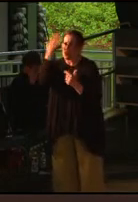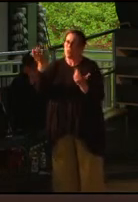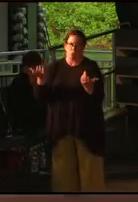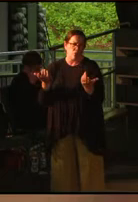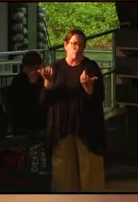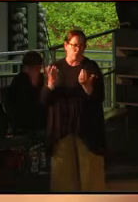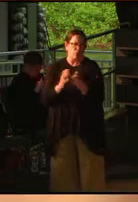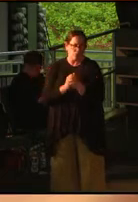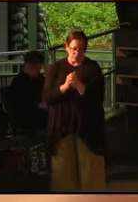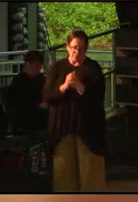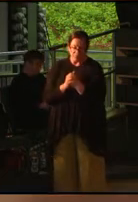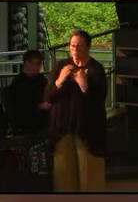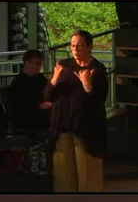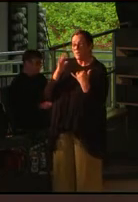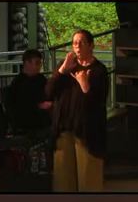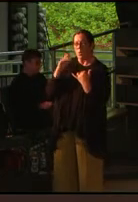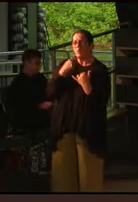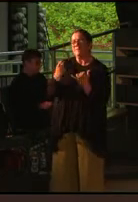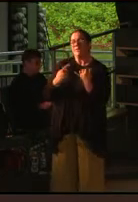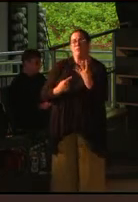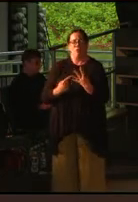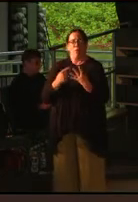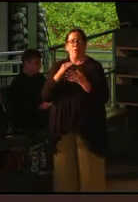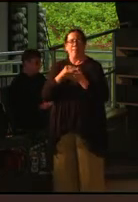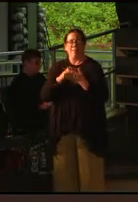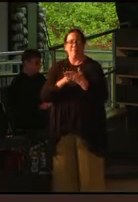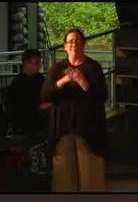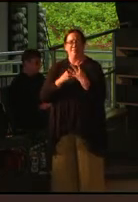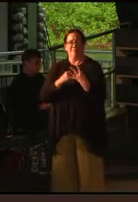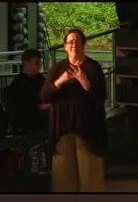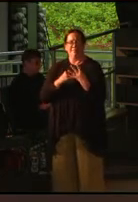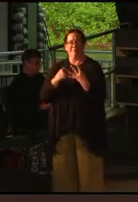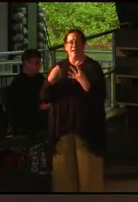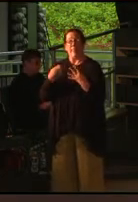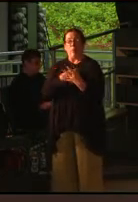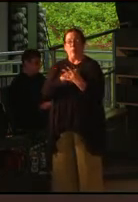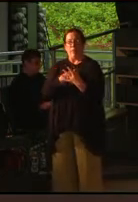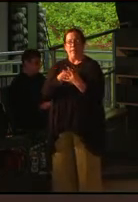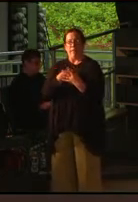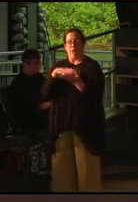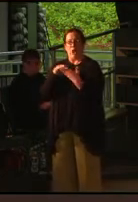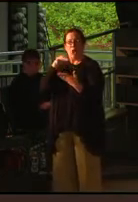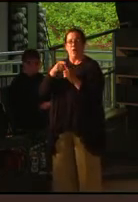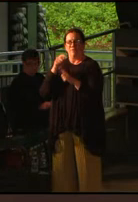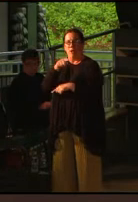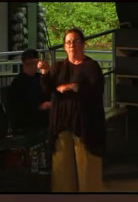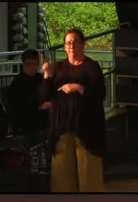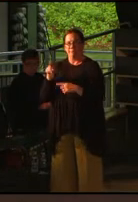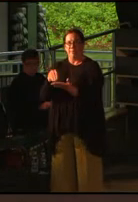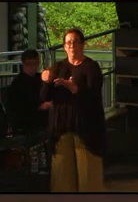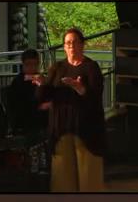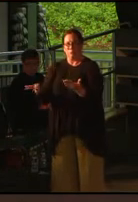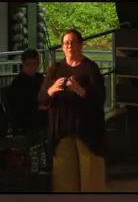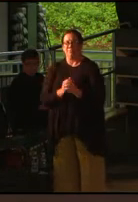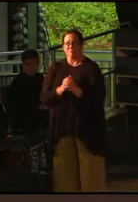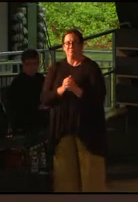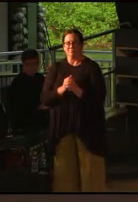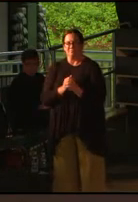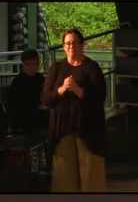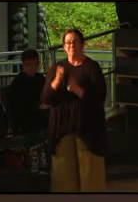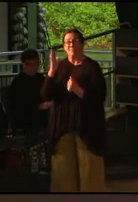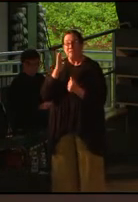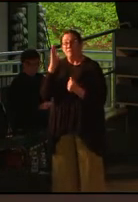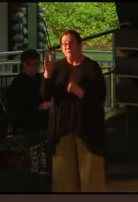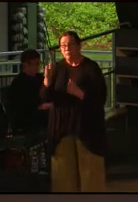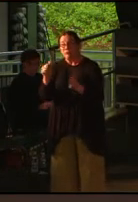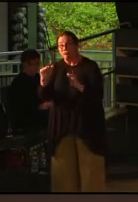today, I'm going to tell you about four lessons that we have learned from you. Try to remember them, no